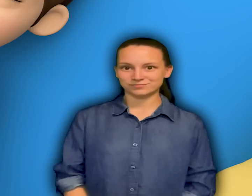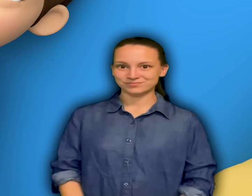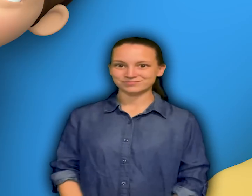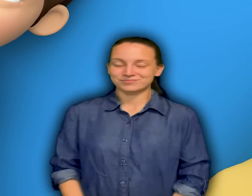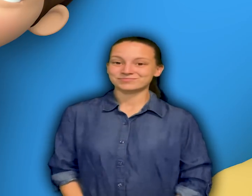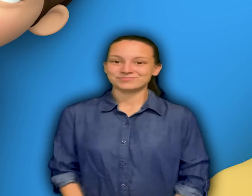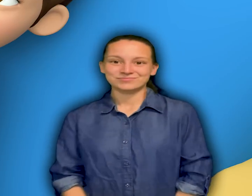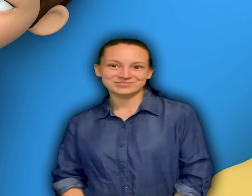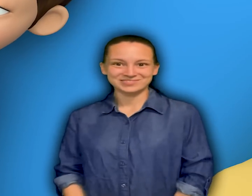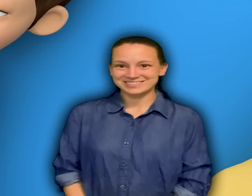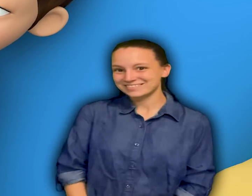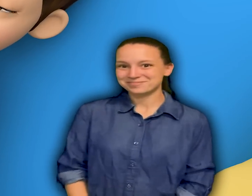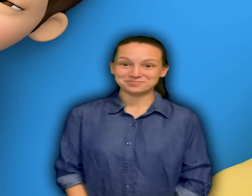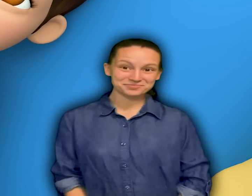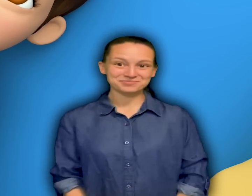three